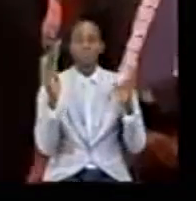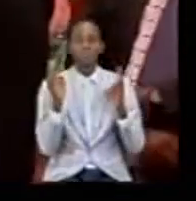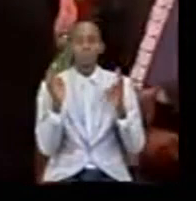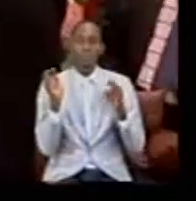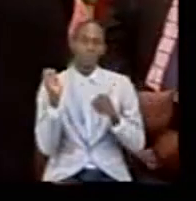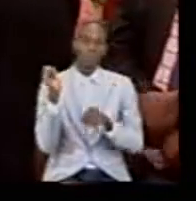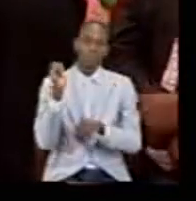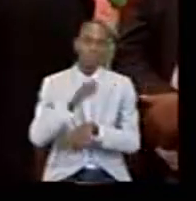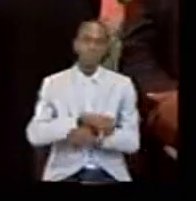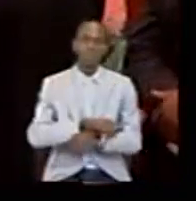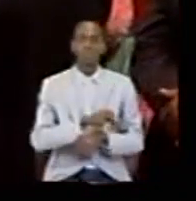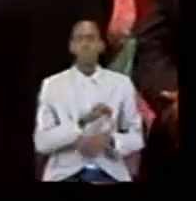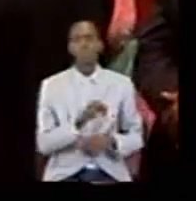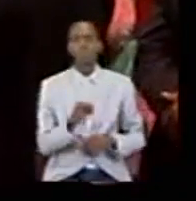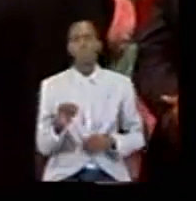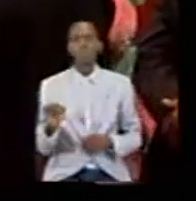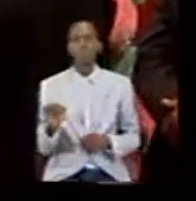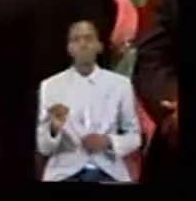overcoming,